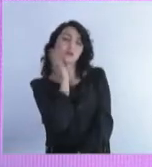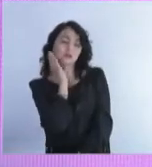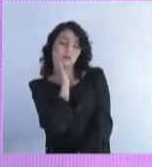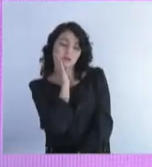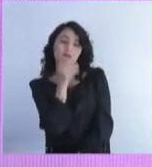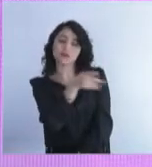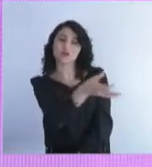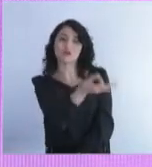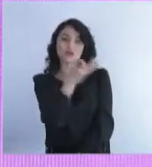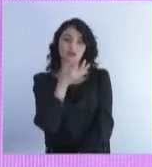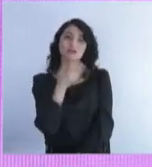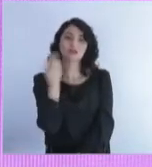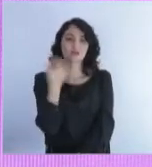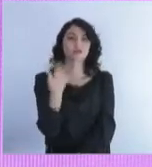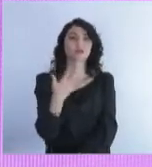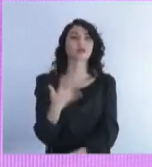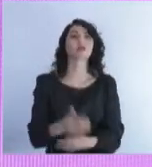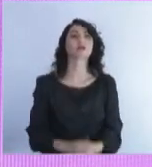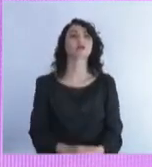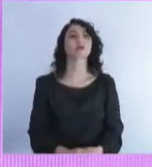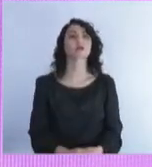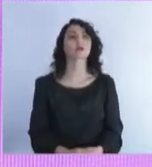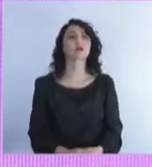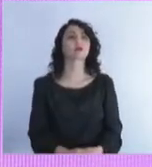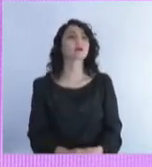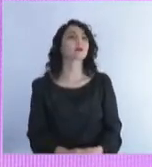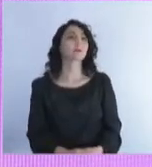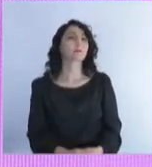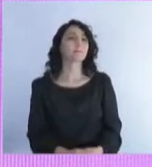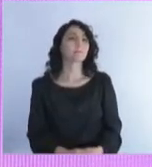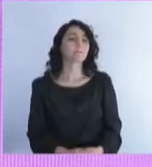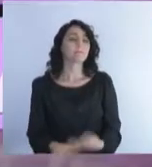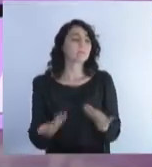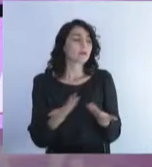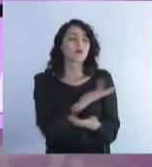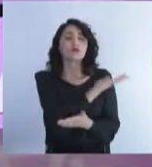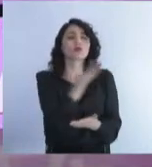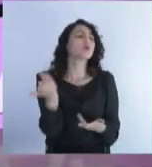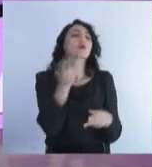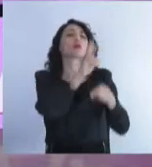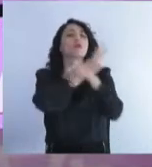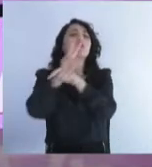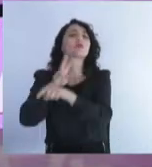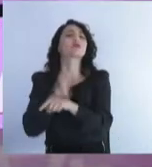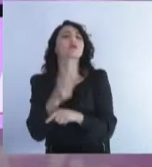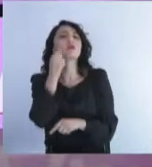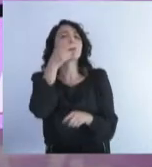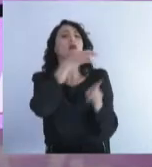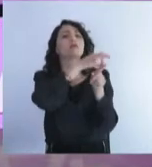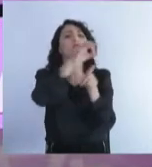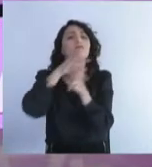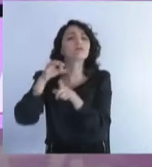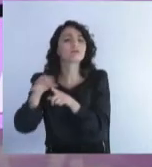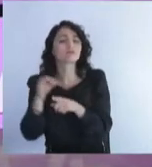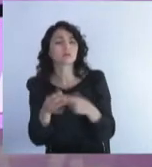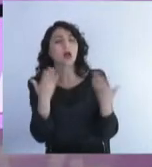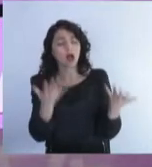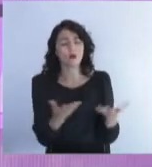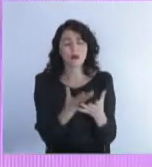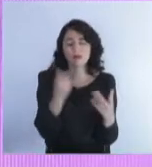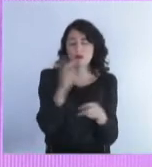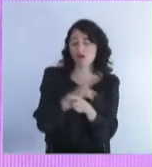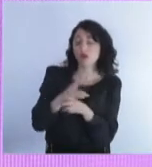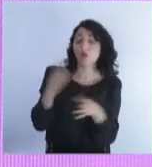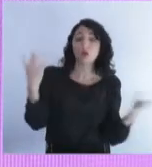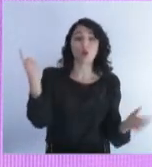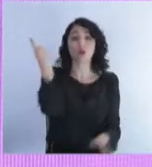all the things that you are saying. What recommendation would you make to teachers who are very demanding and